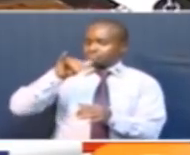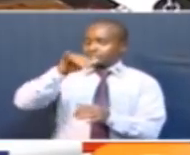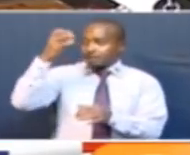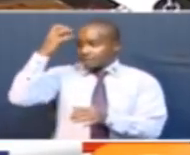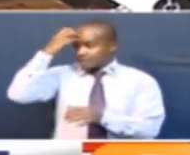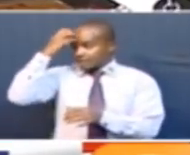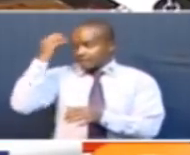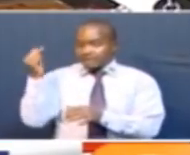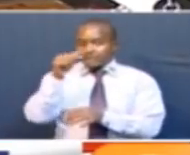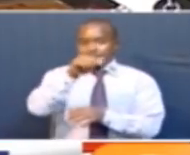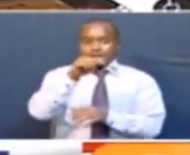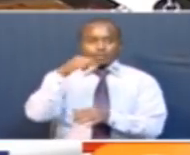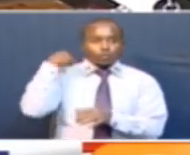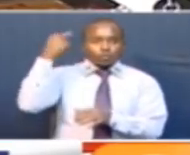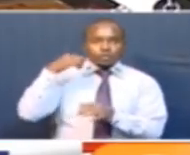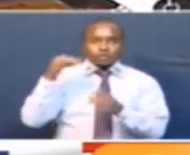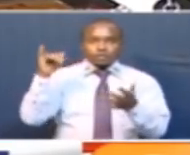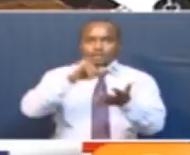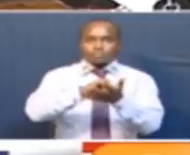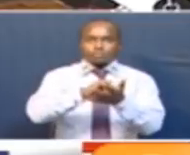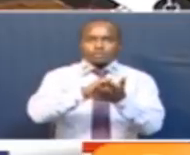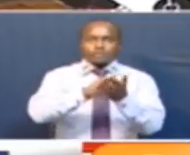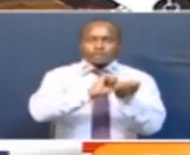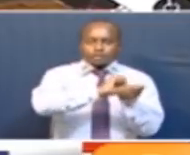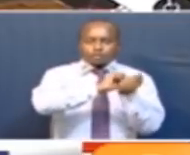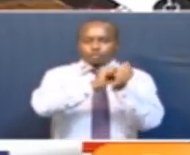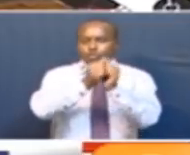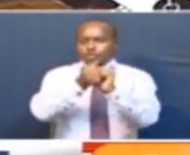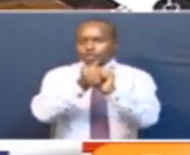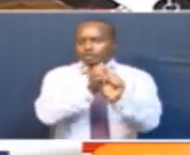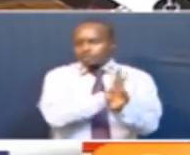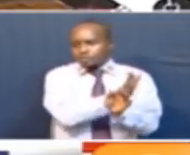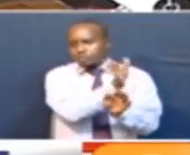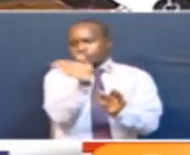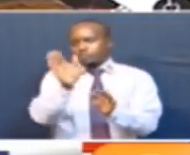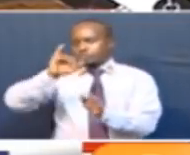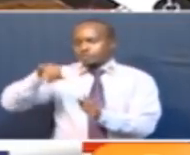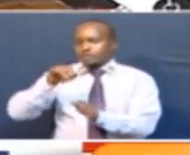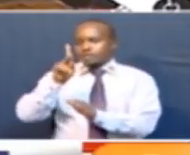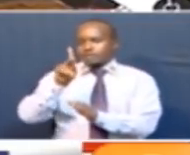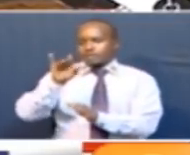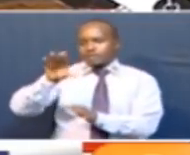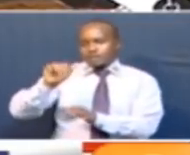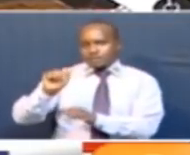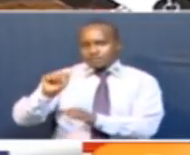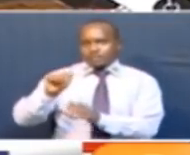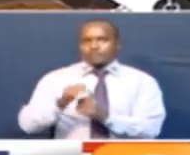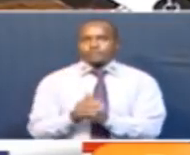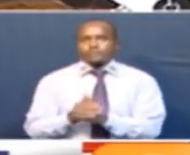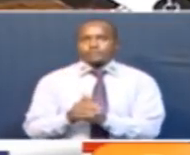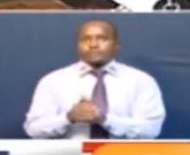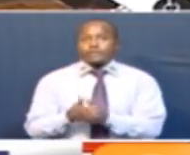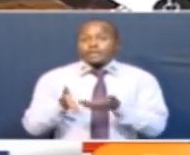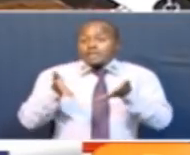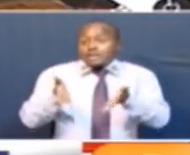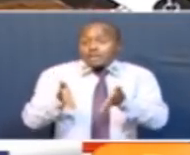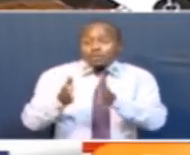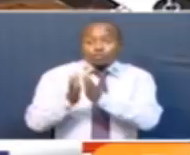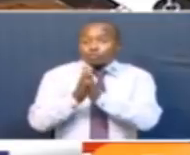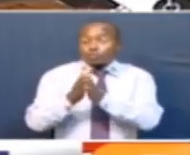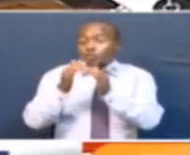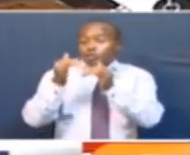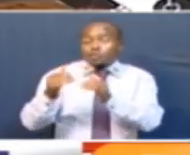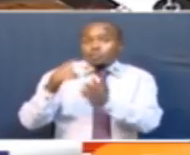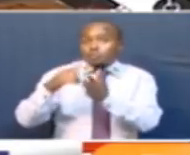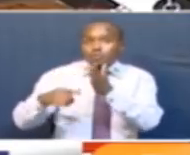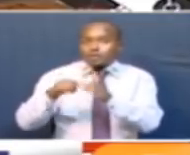Wilson Airport was diverted to Jomo Kenyatta International Airport mid-air. Here now is what we know so far about the